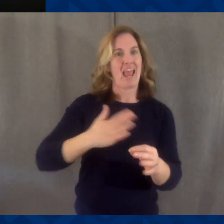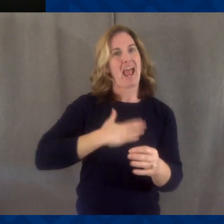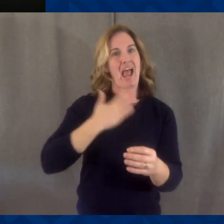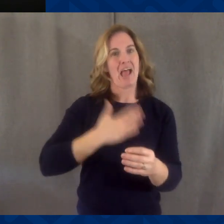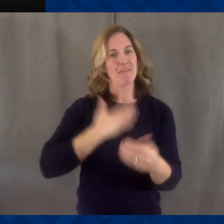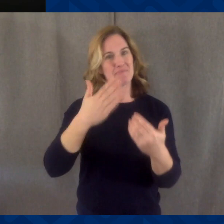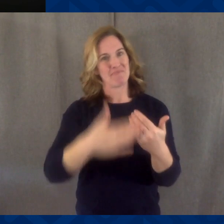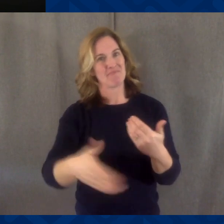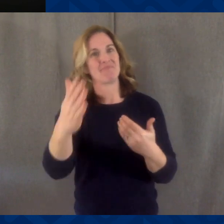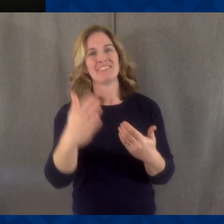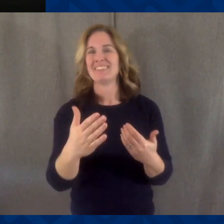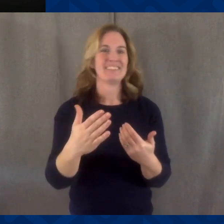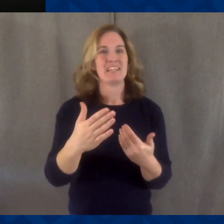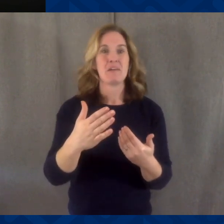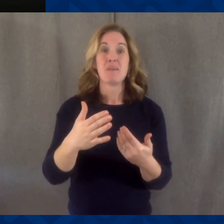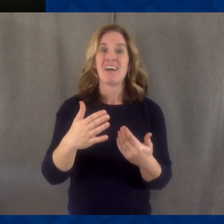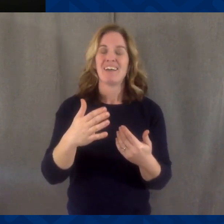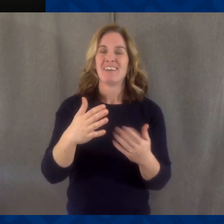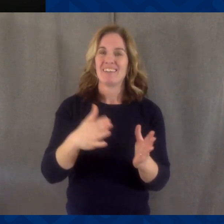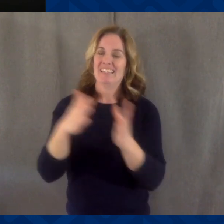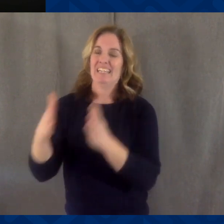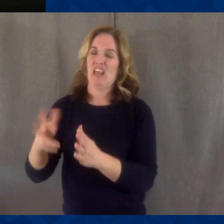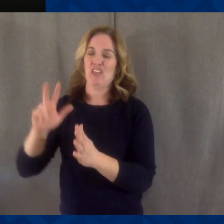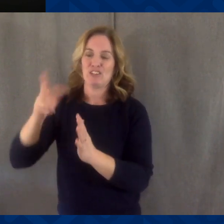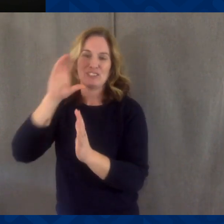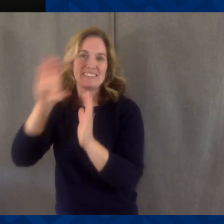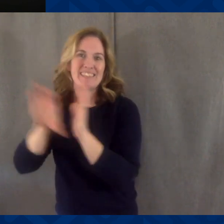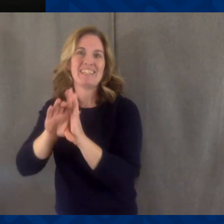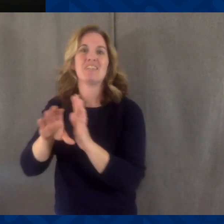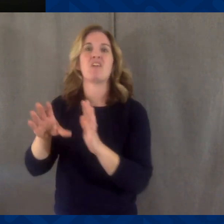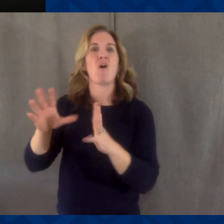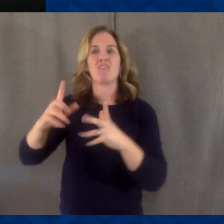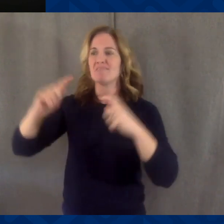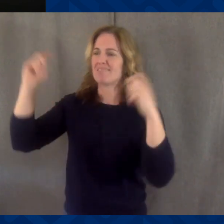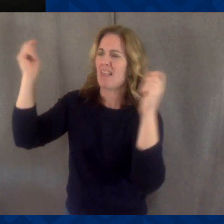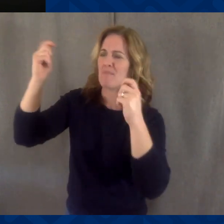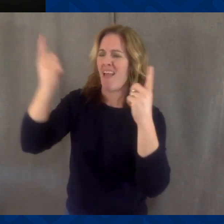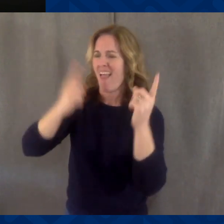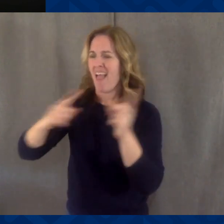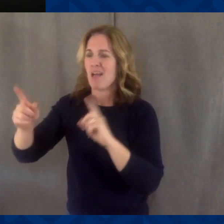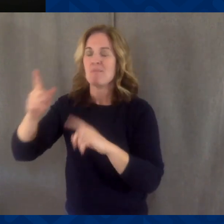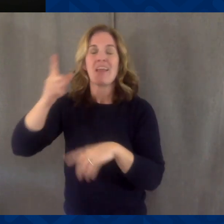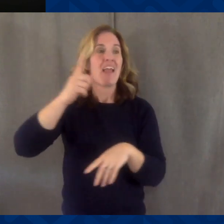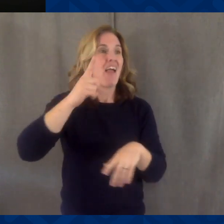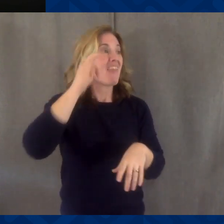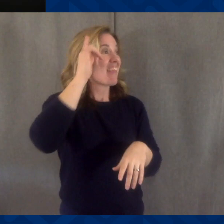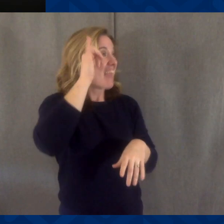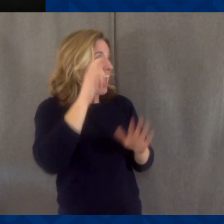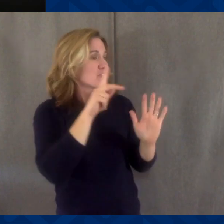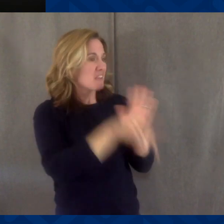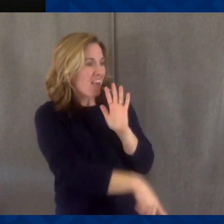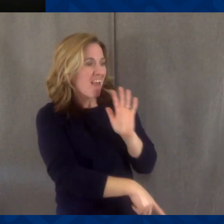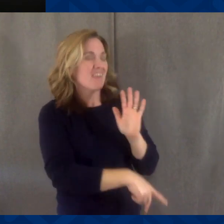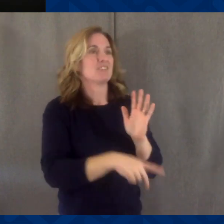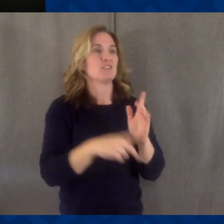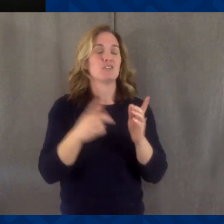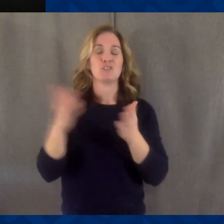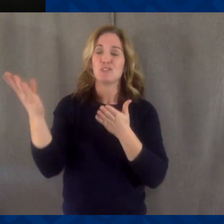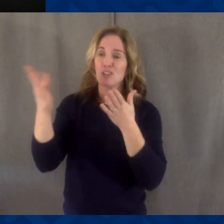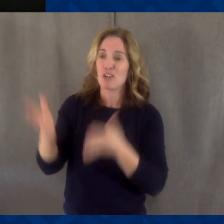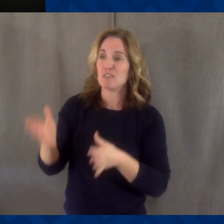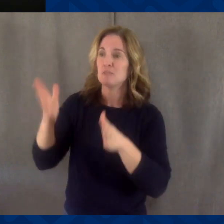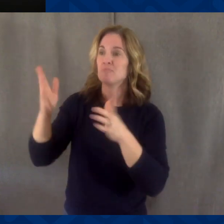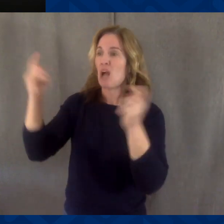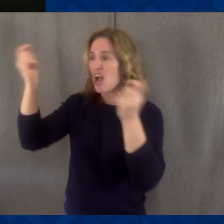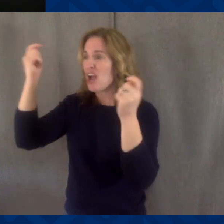celebrating is going on, you know, the father is slaughtering the fattened calf, all the servants are out there partying as well, Jesus takes us to the heart of